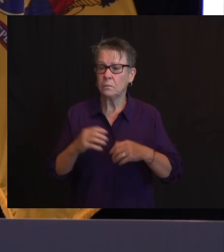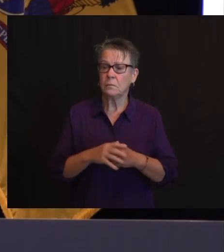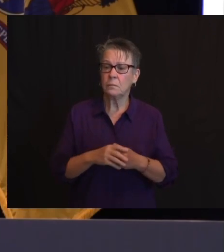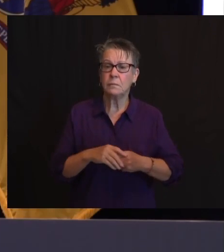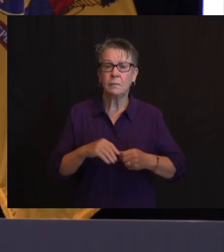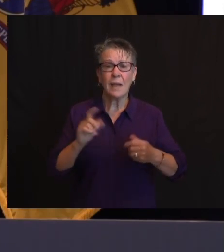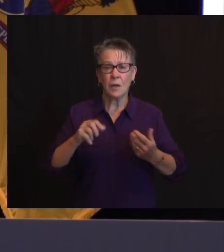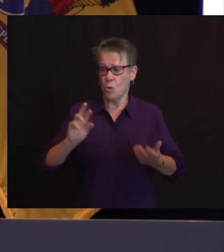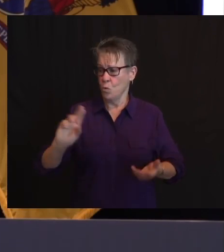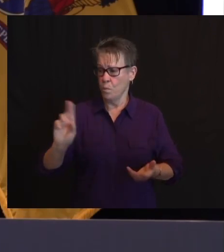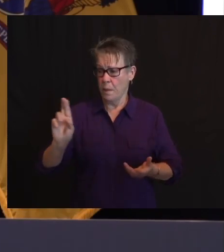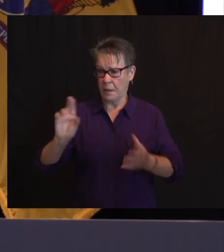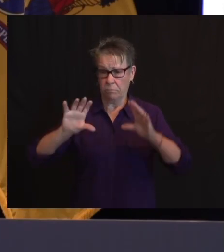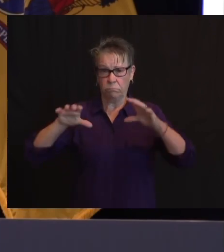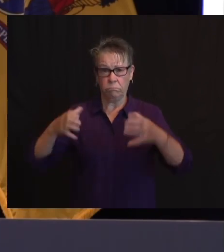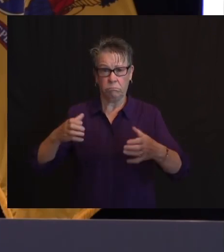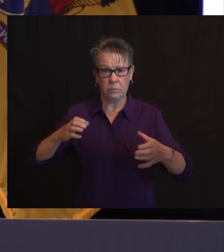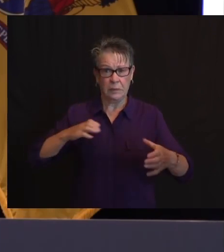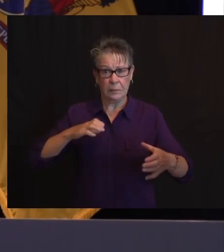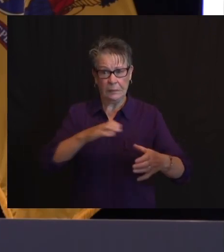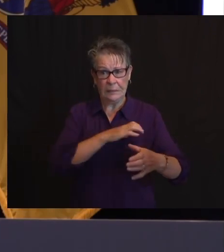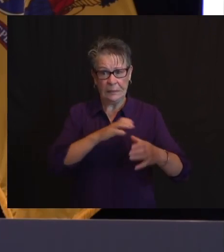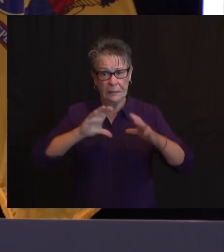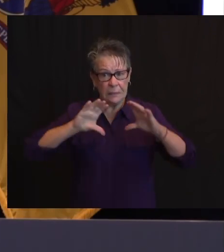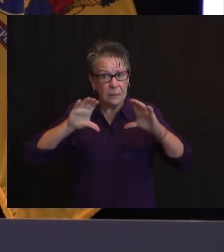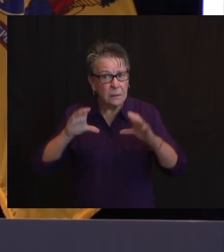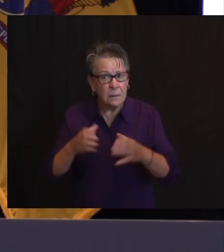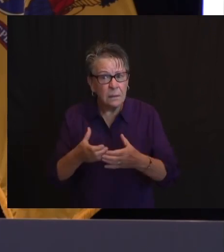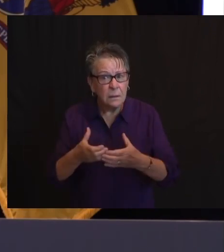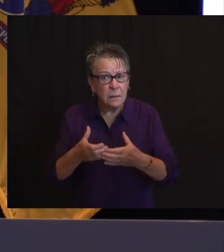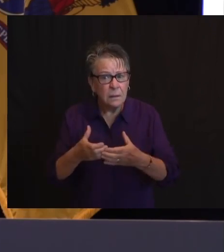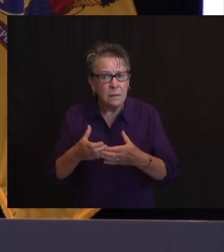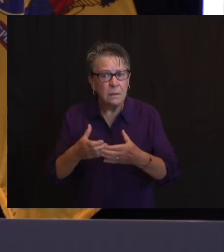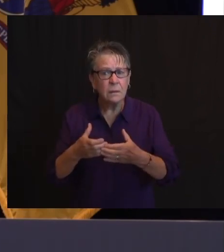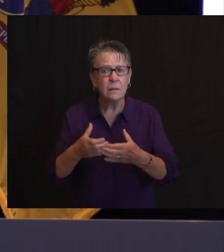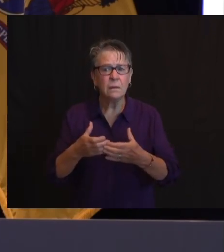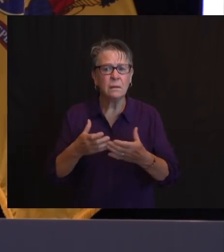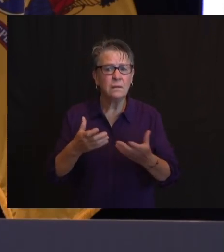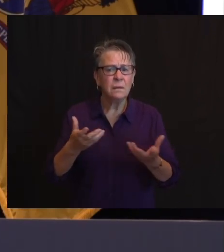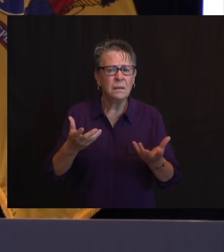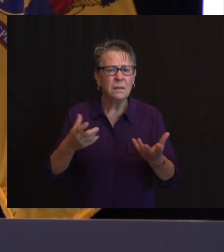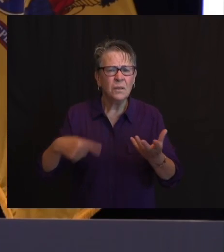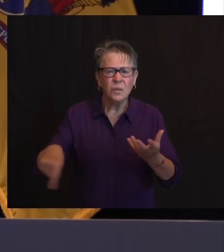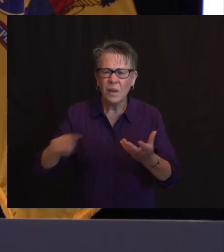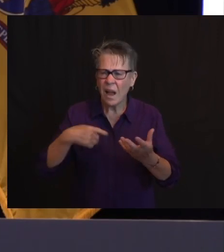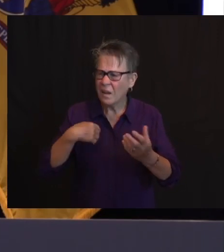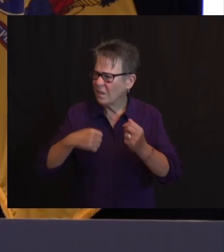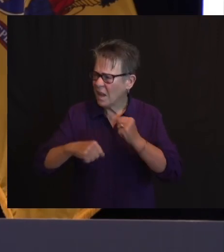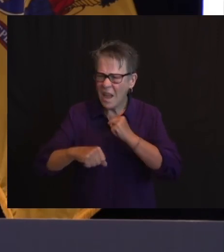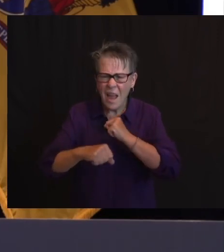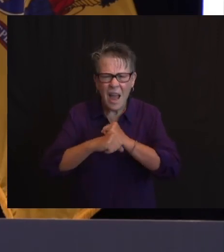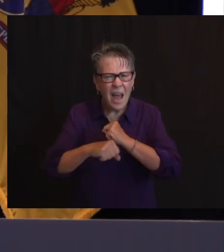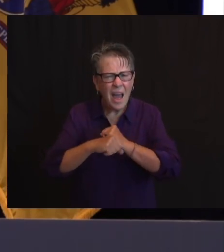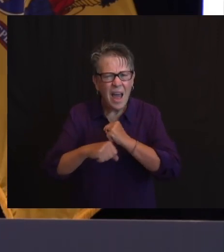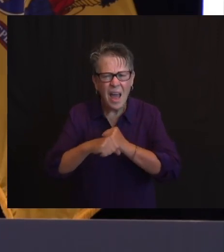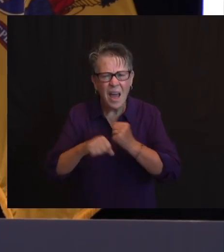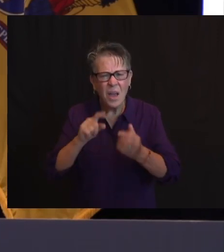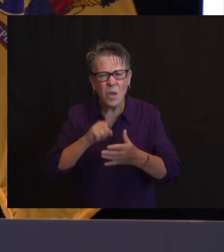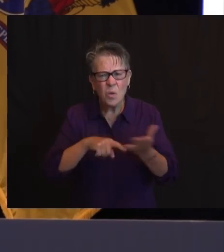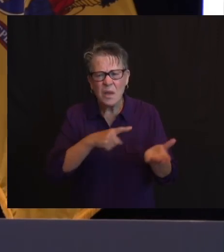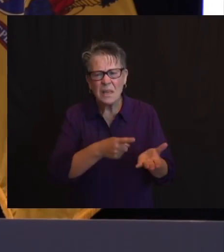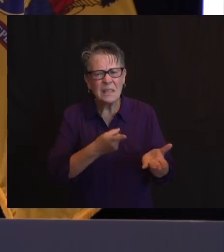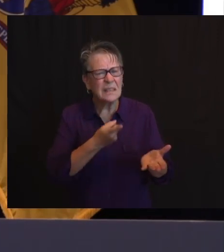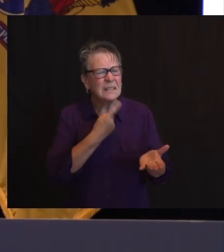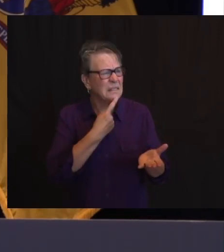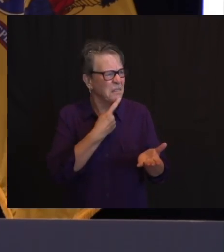was. So I've not seen the ad. Can I come back to you on that? And I've not thought about that. It's a